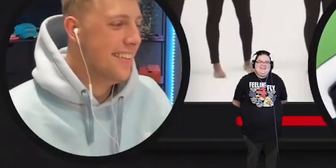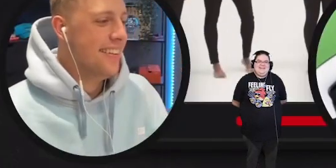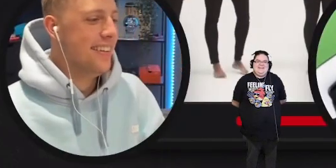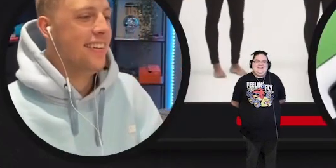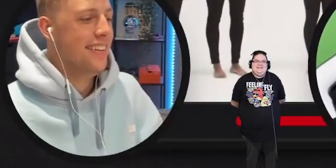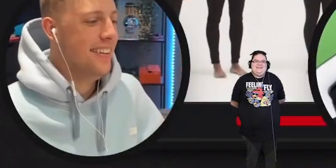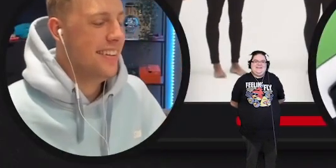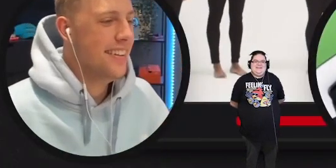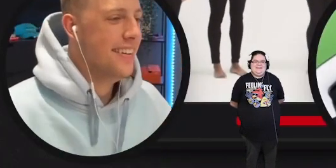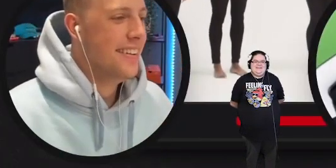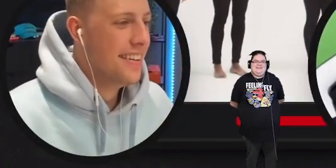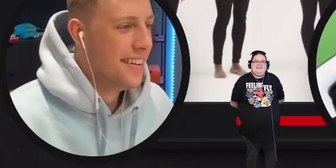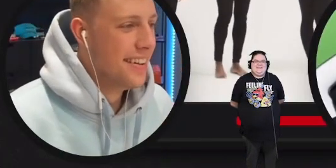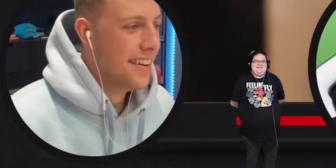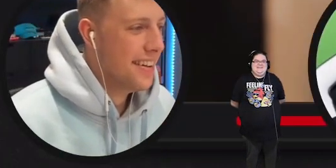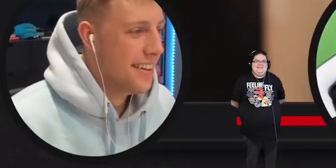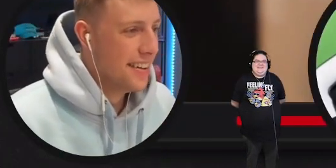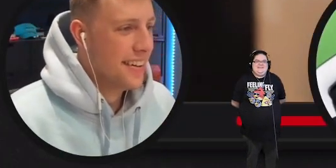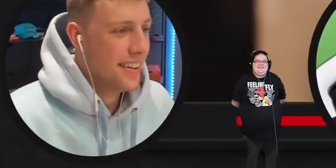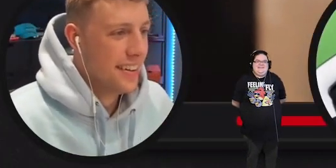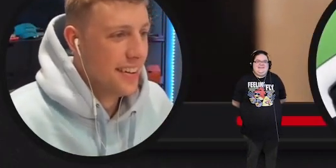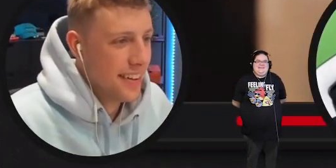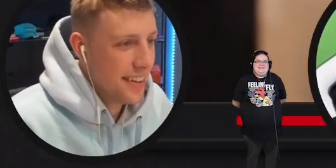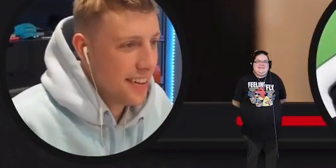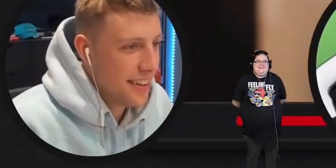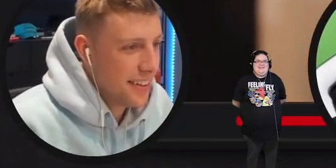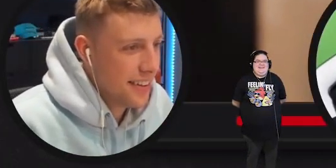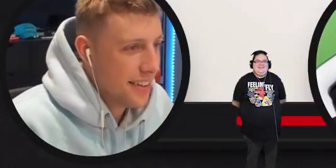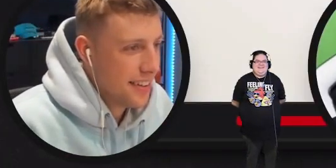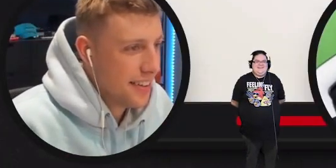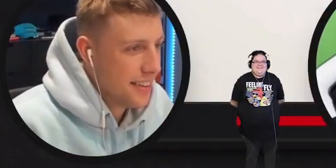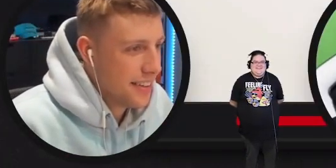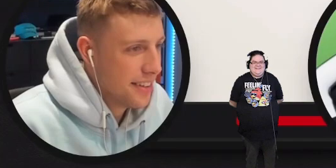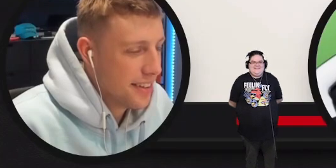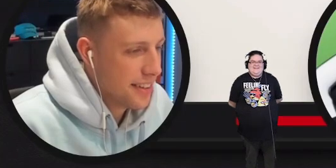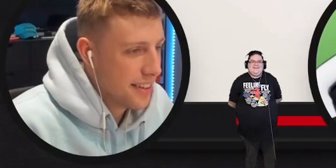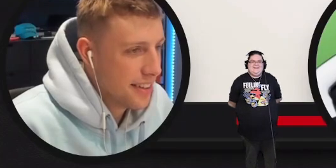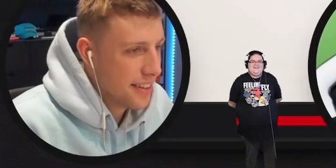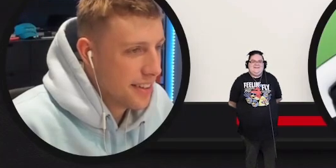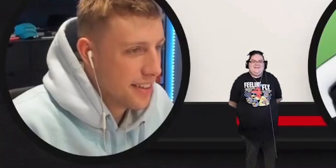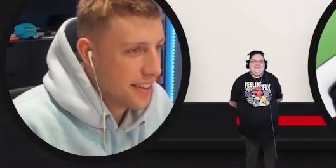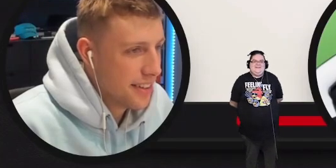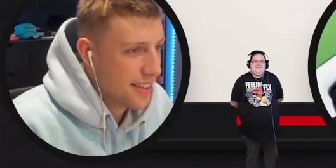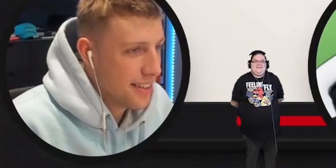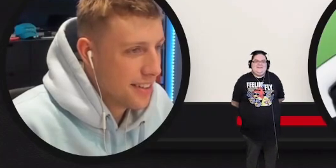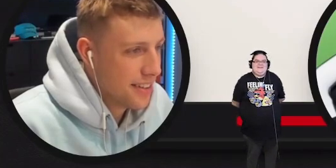That's a little intimidating, I'm not gonna lie. It's like I'm about to get like the shit beat out of me. No.